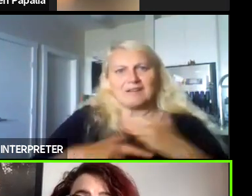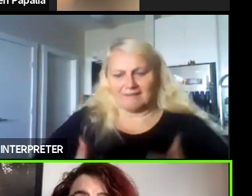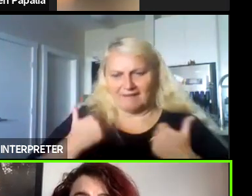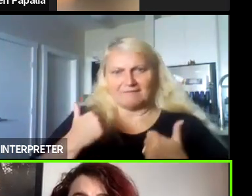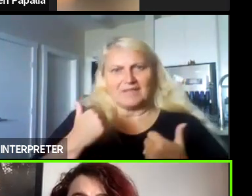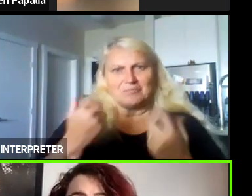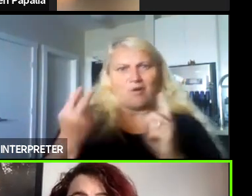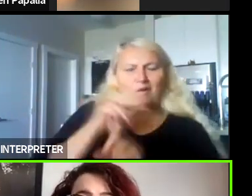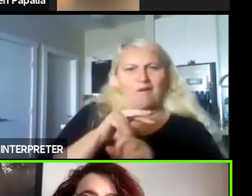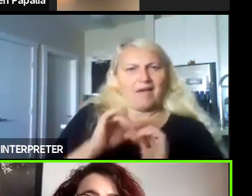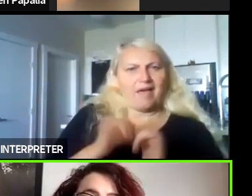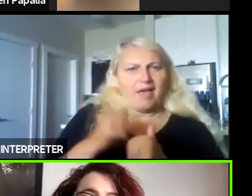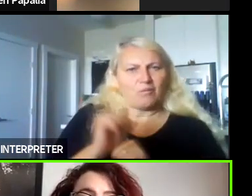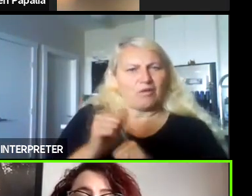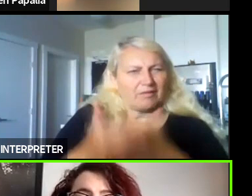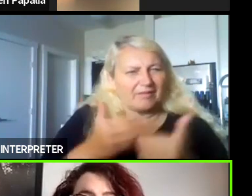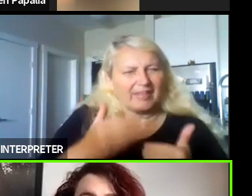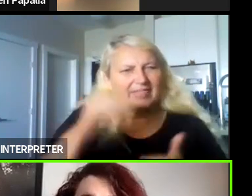big for me right now.